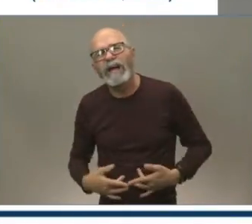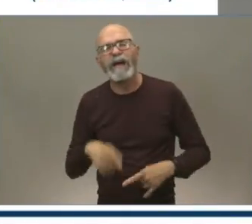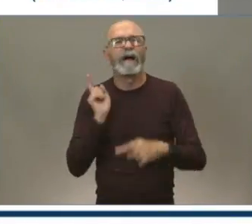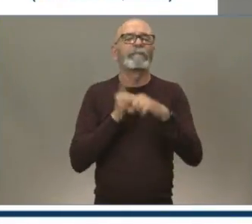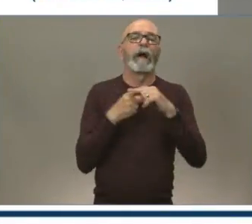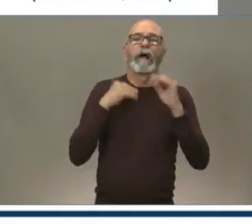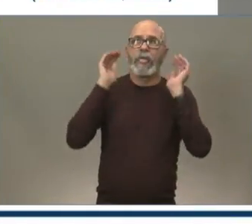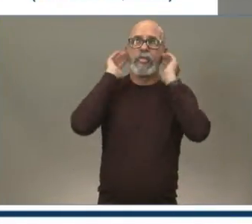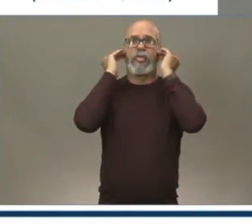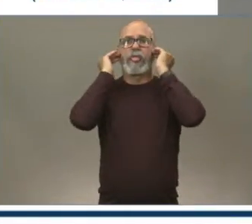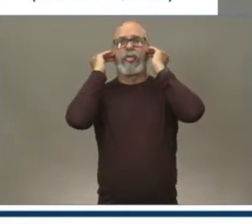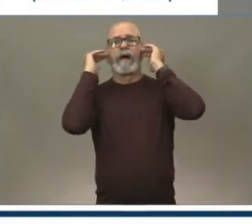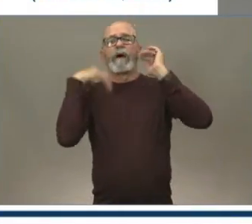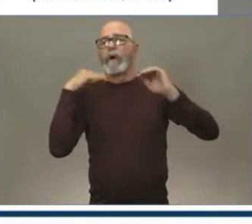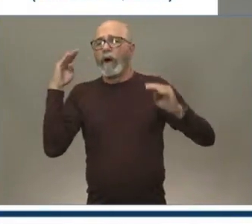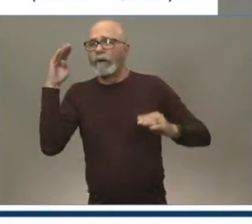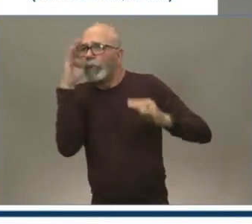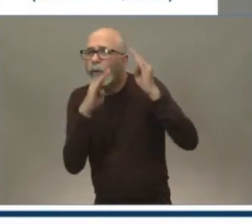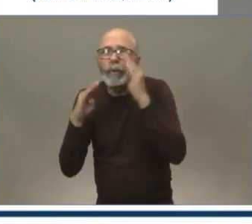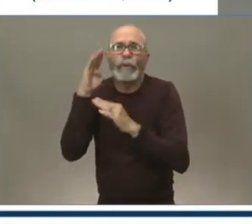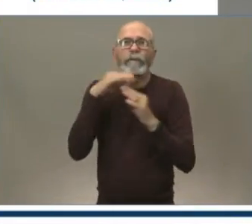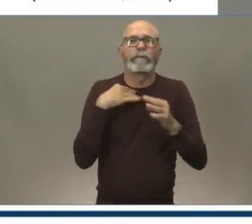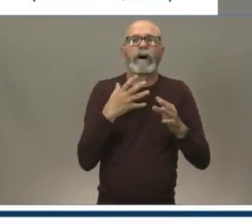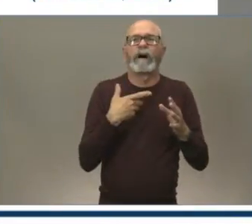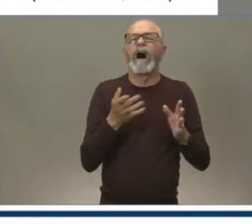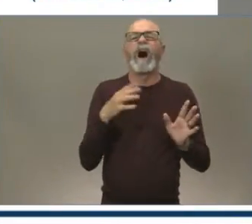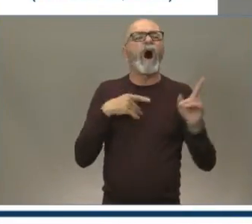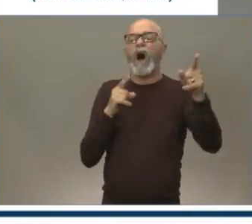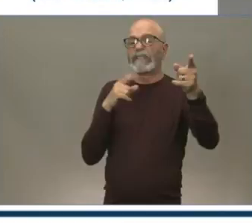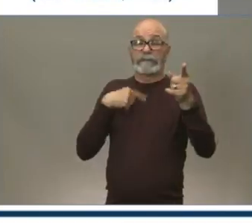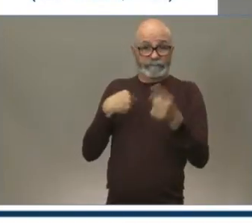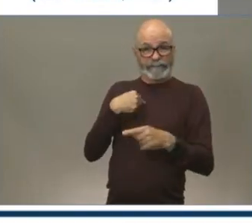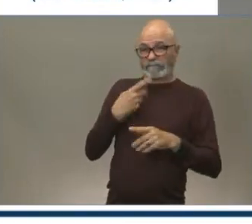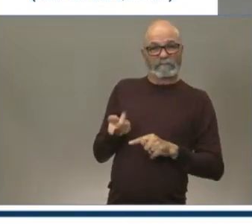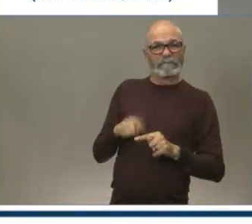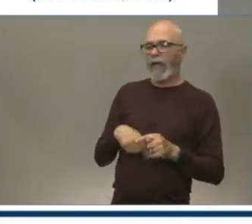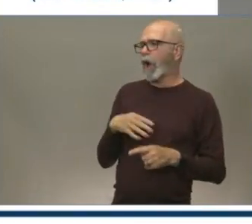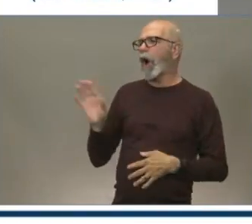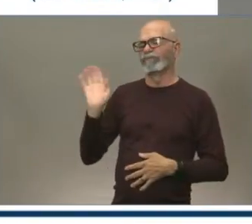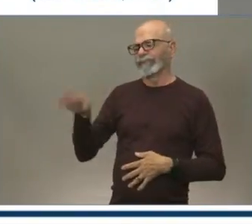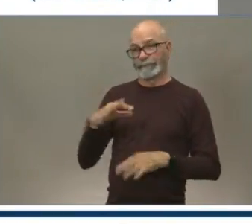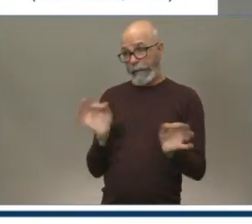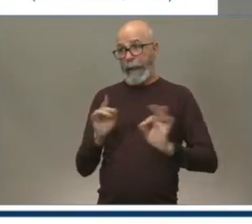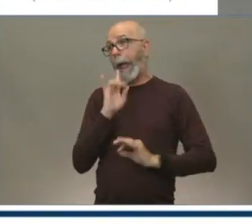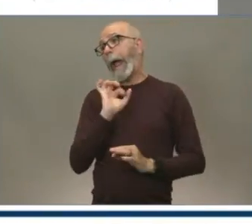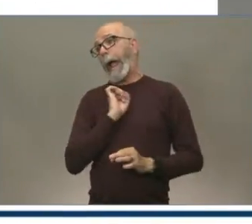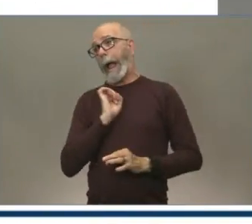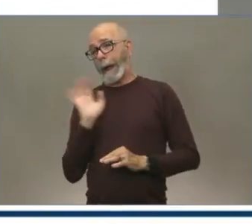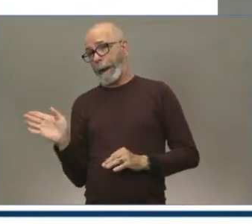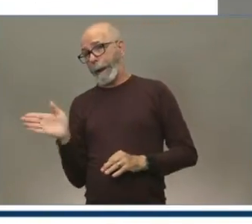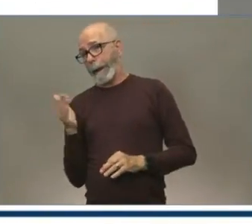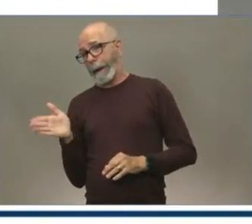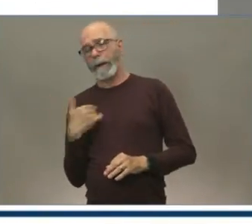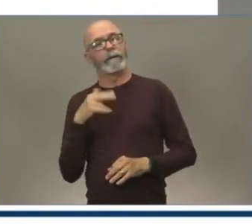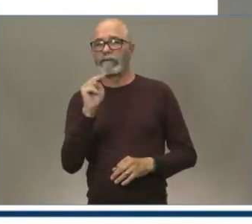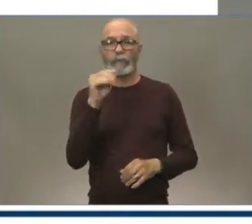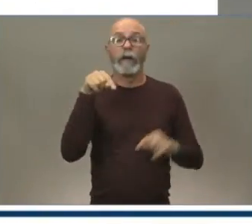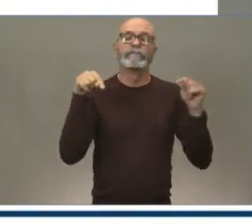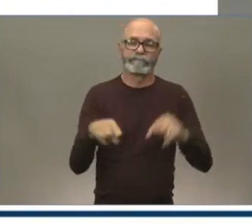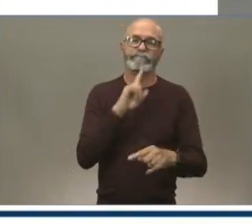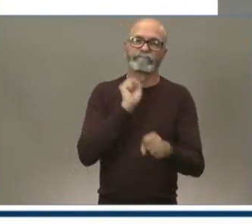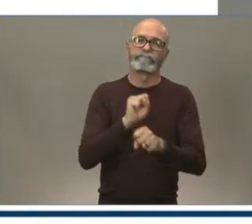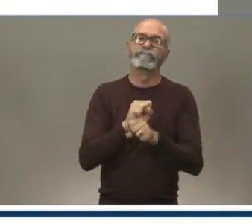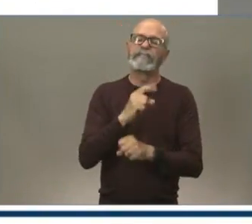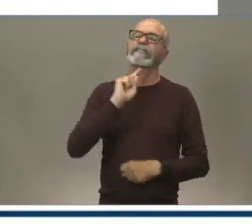be indifferent or complacent. If we don't take our current situation seriously, it could take a